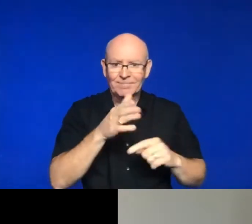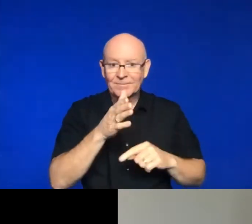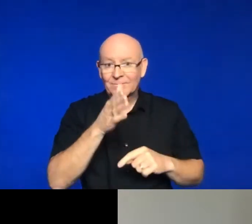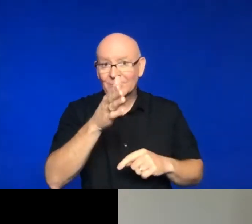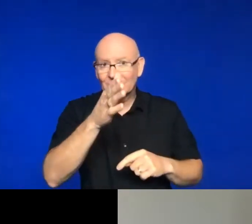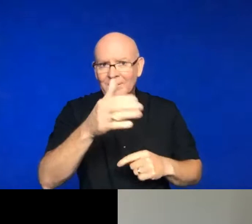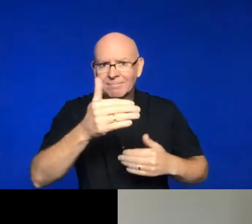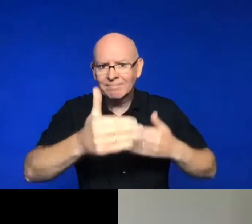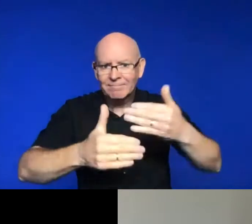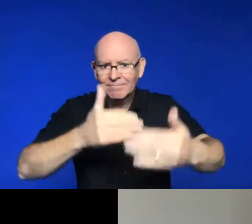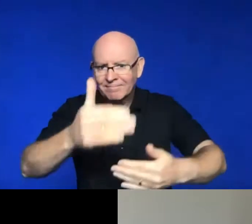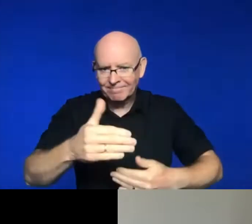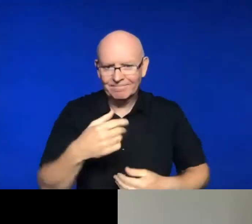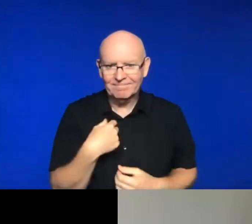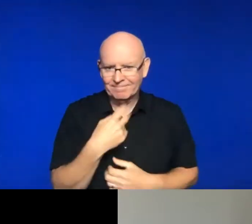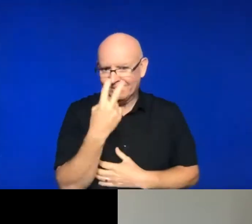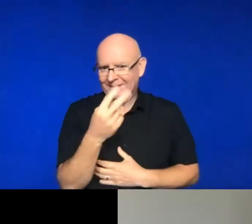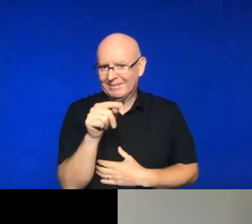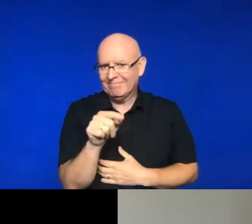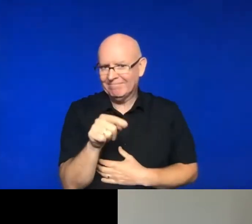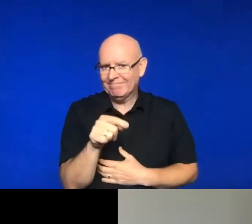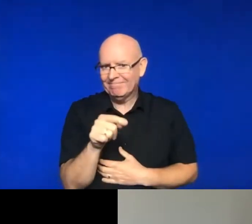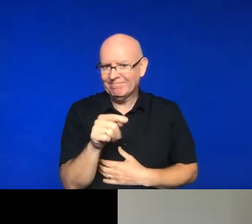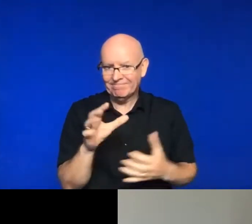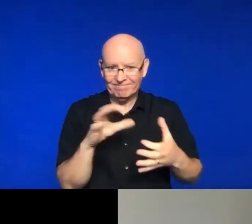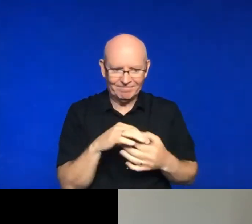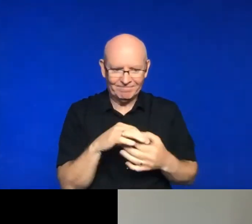in relation to COVID-19, but certainly to